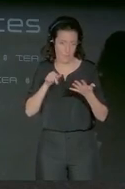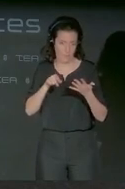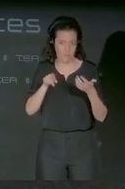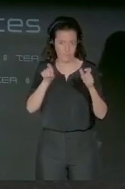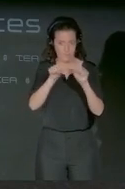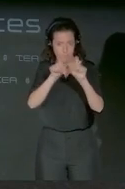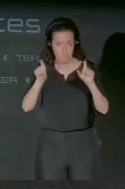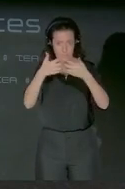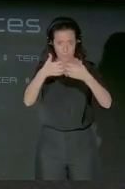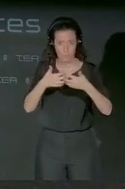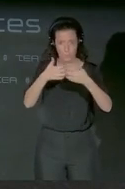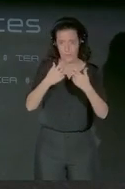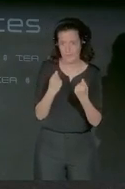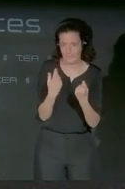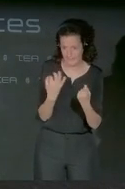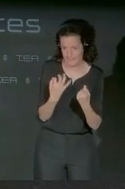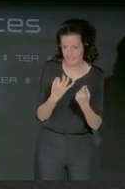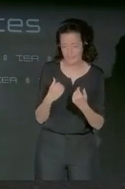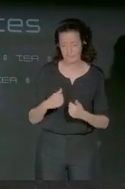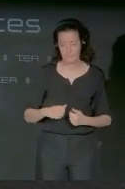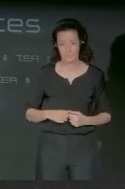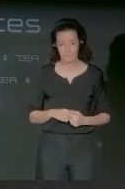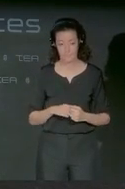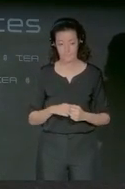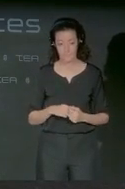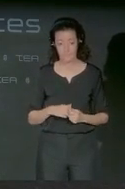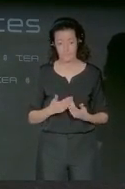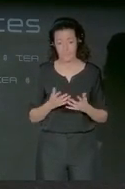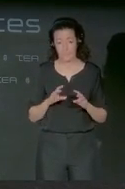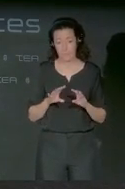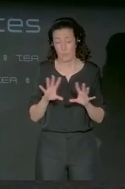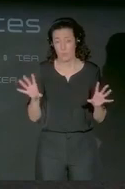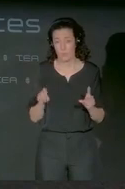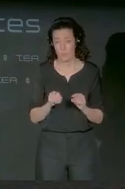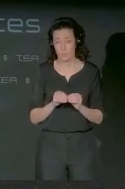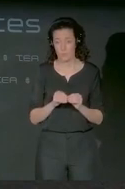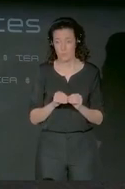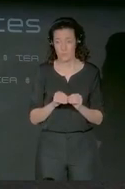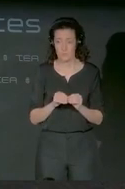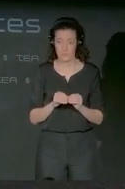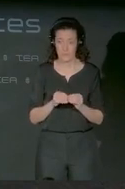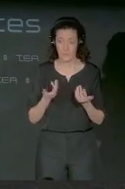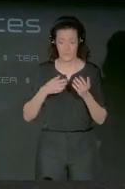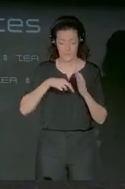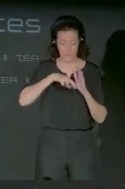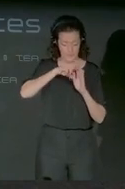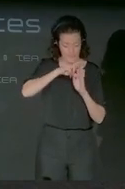better regulation can support the sort of industrial approach to video games